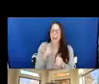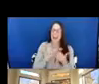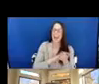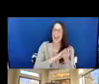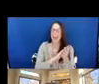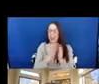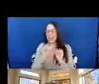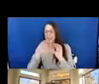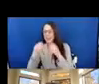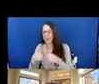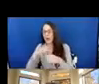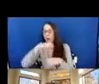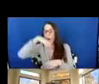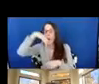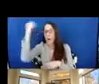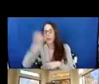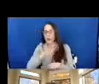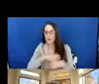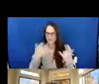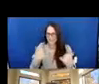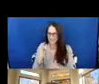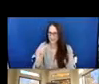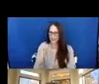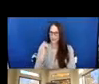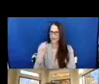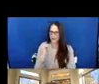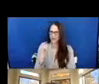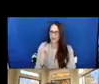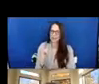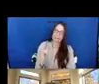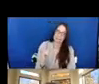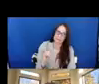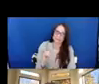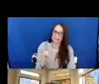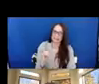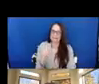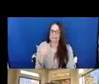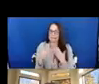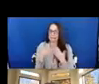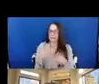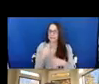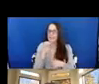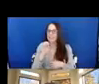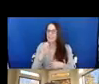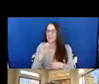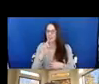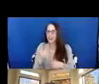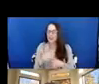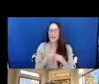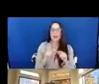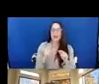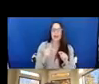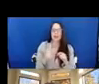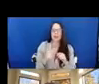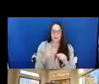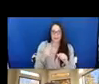older woman now too, dare I say elderly. Um, and this is, uh, an image of